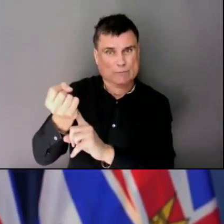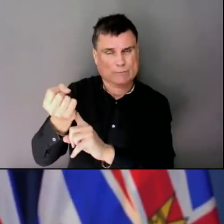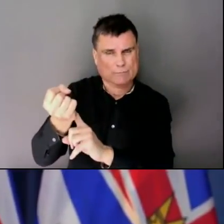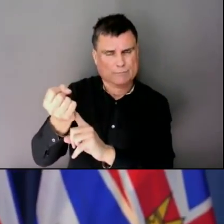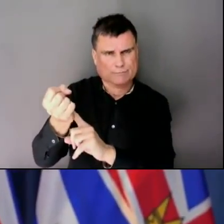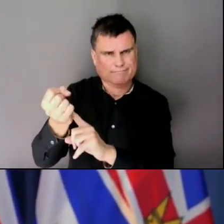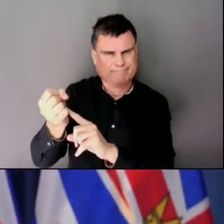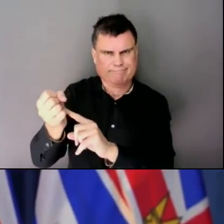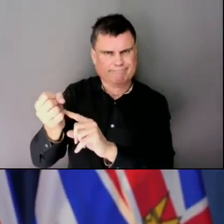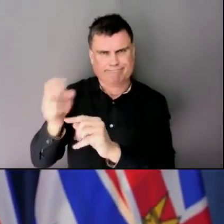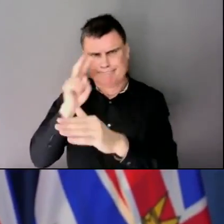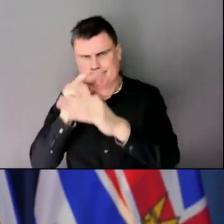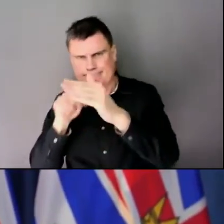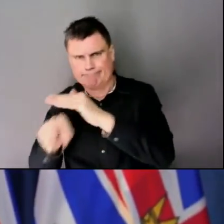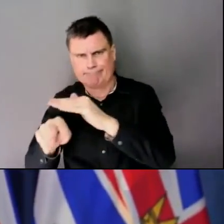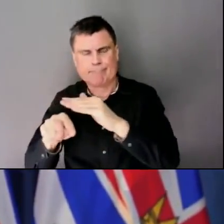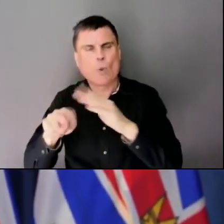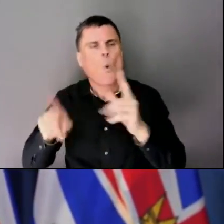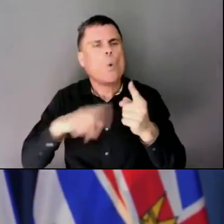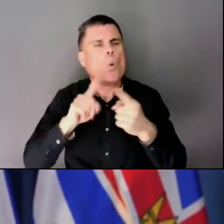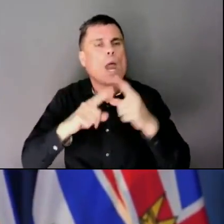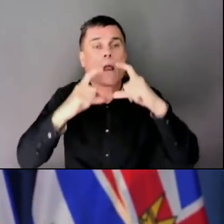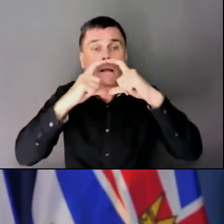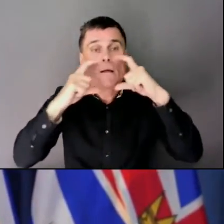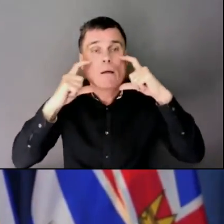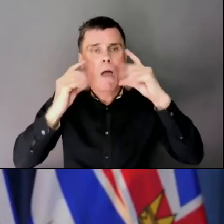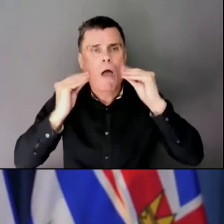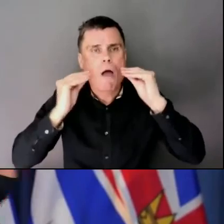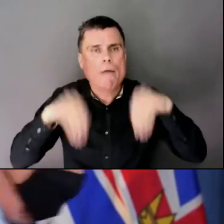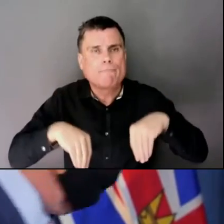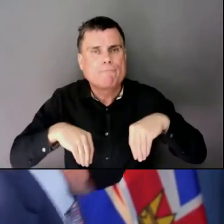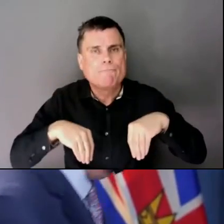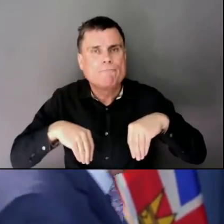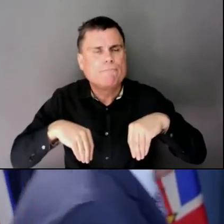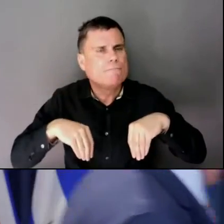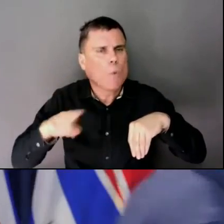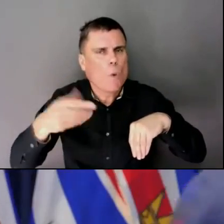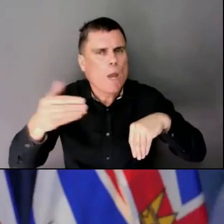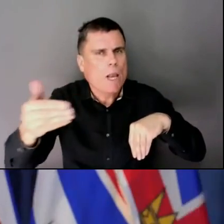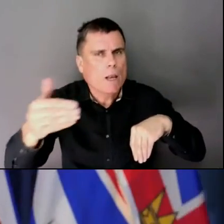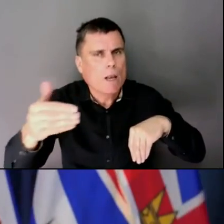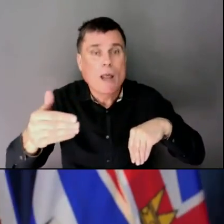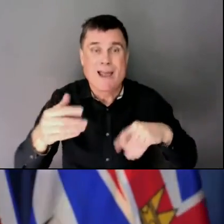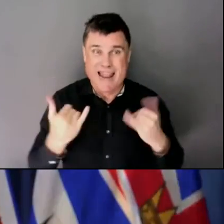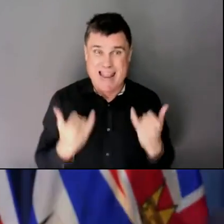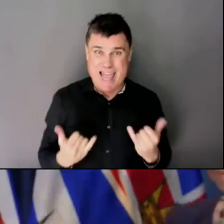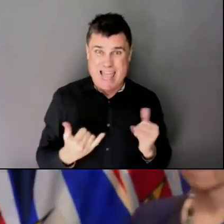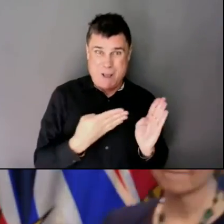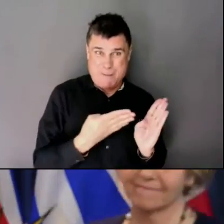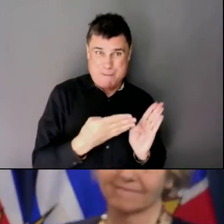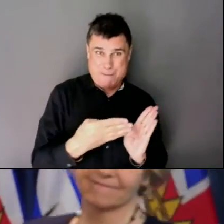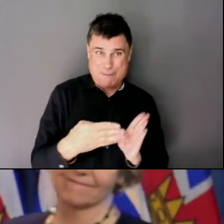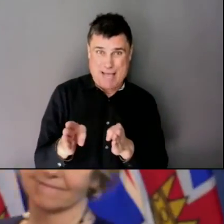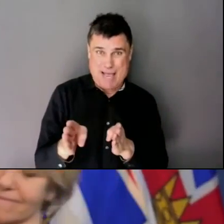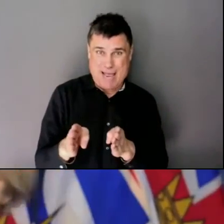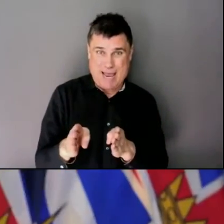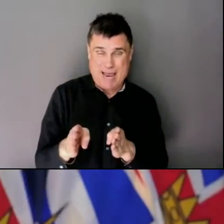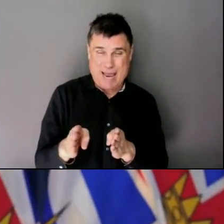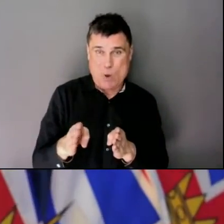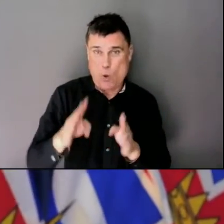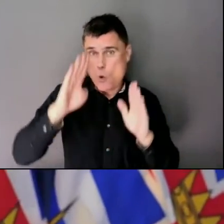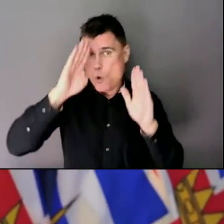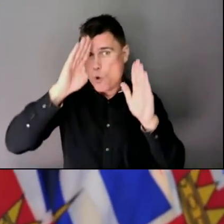to take our masks off and when we get to gather again. With this plan now, what should British Columbians expect?